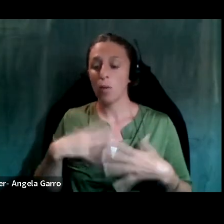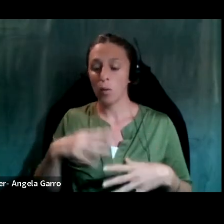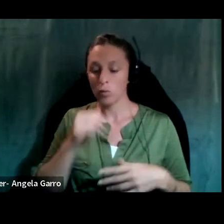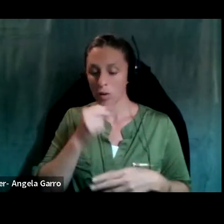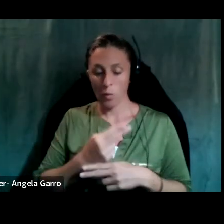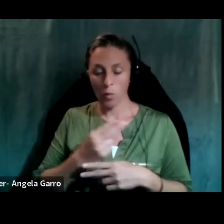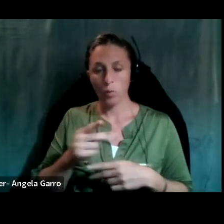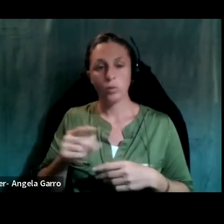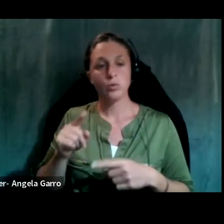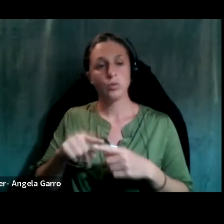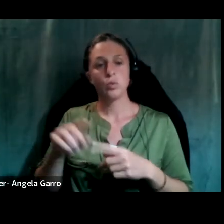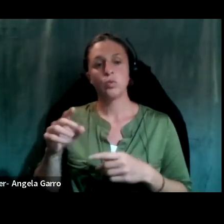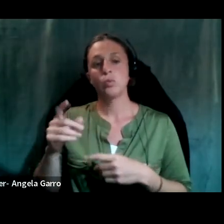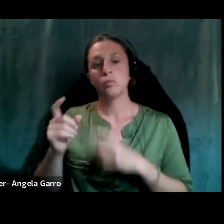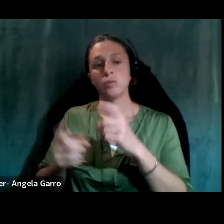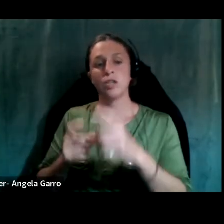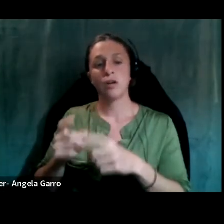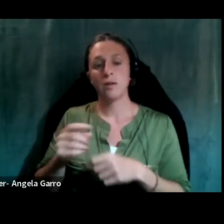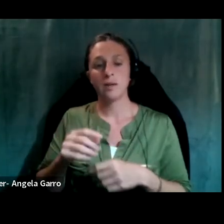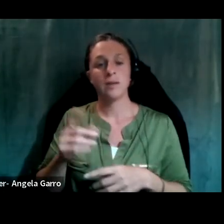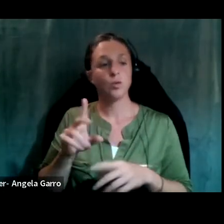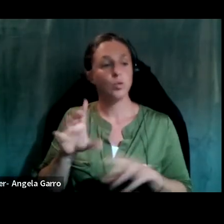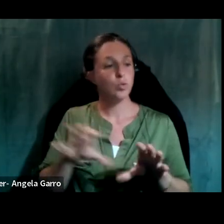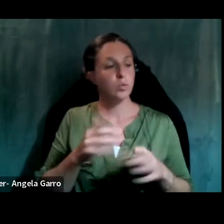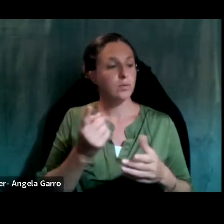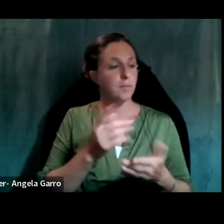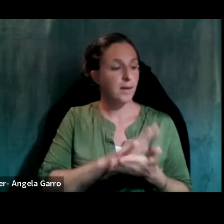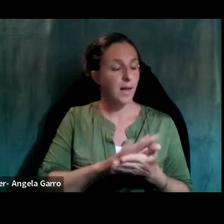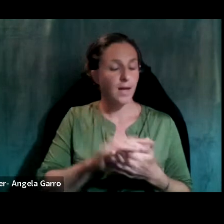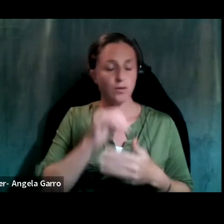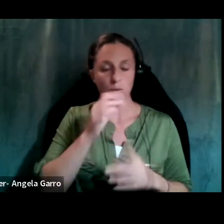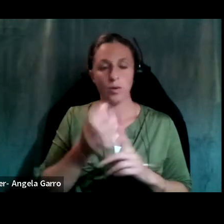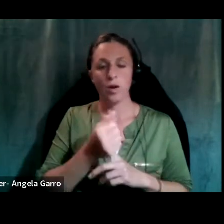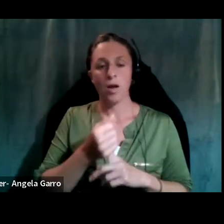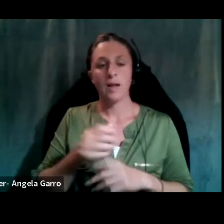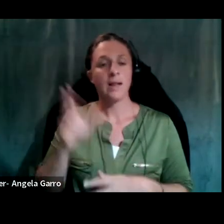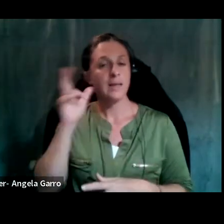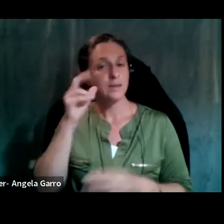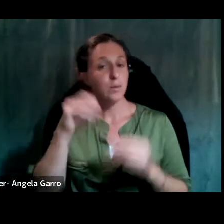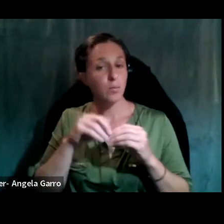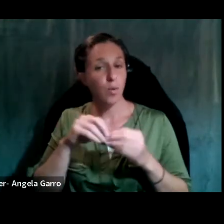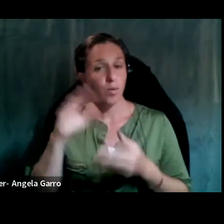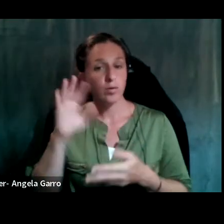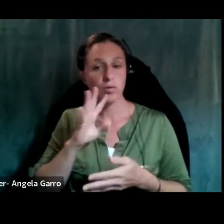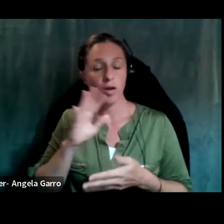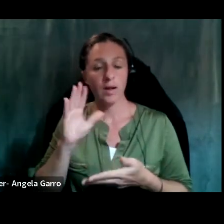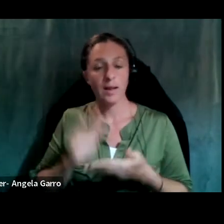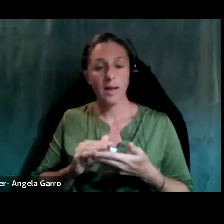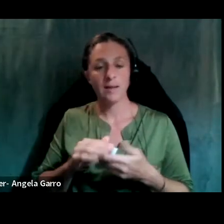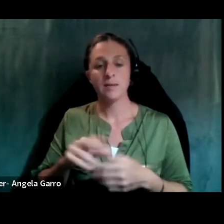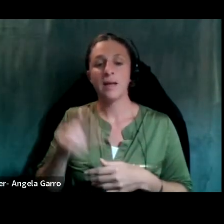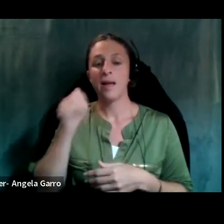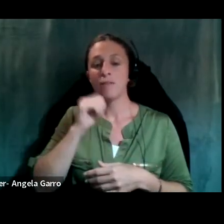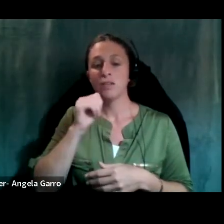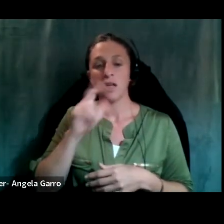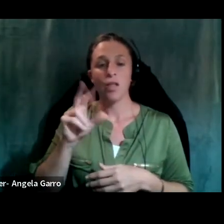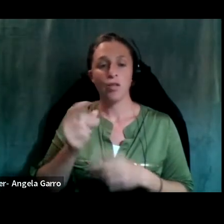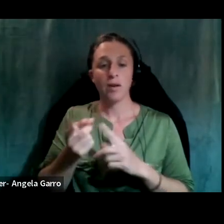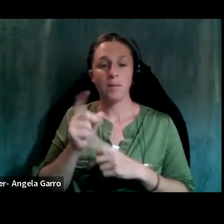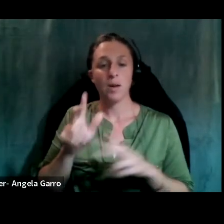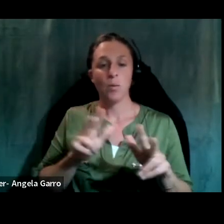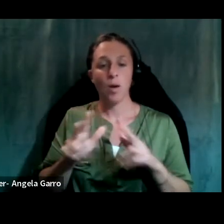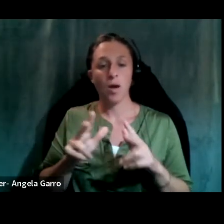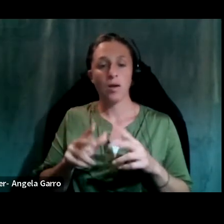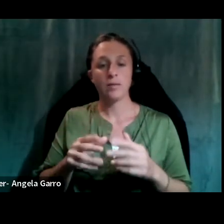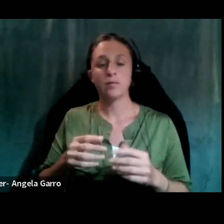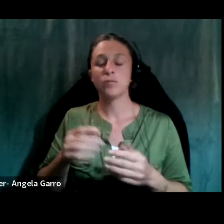nice and don't get caught. Listen more, talk less. Every day take a 30-minute walk. Strive for excellence, not perfection.